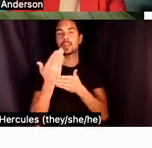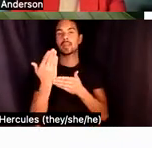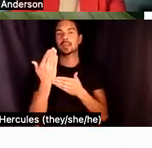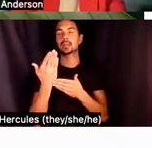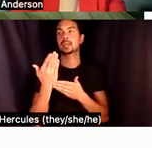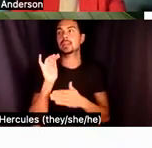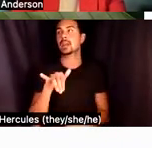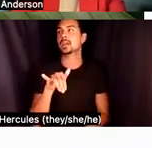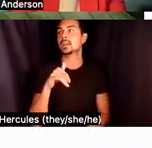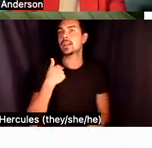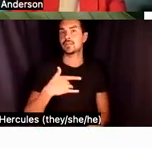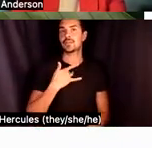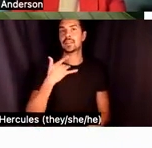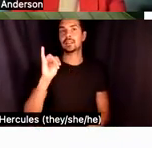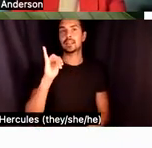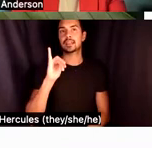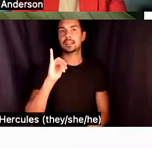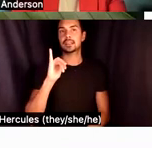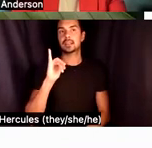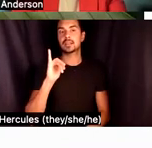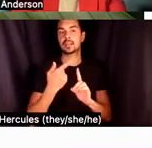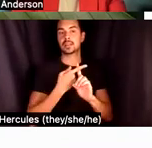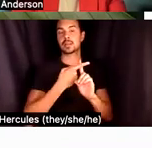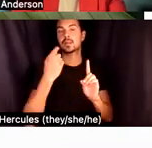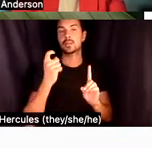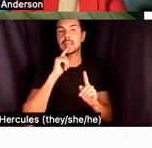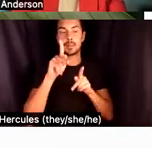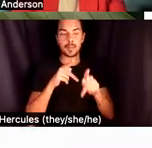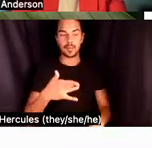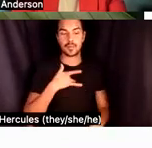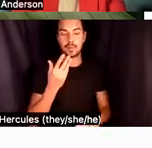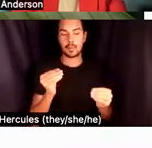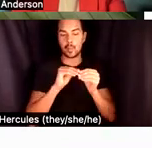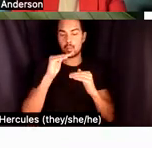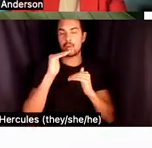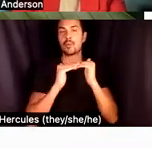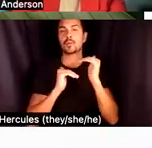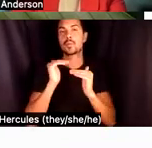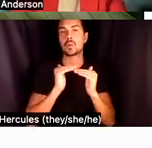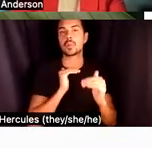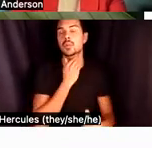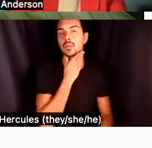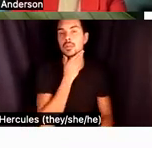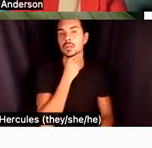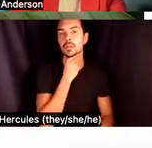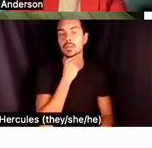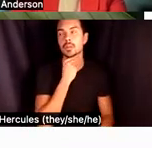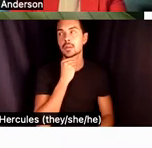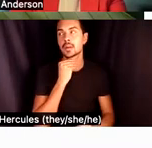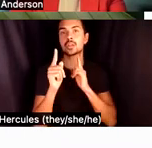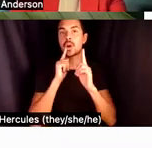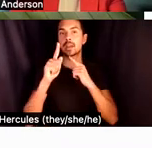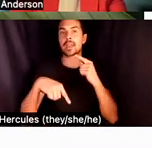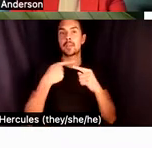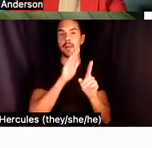that I feel like comes out of that is that people feel more comfortable talking about their